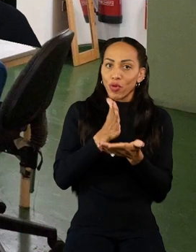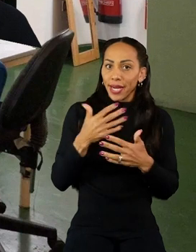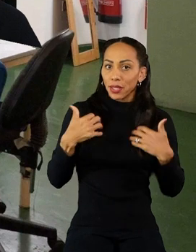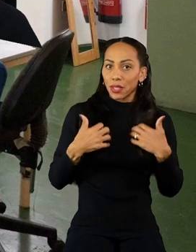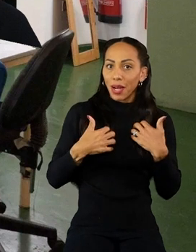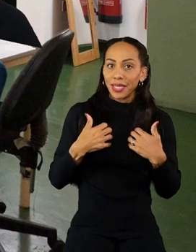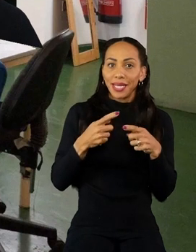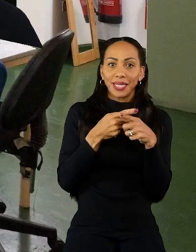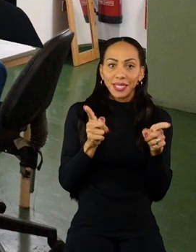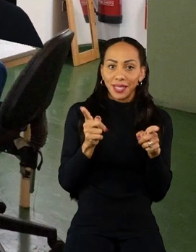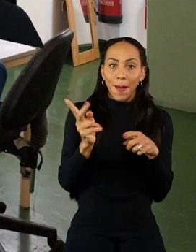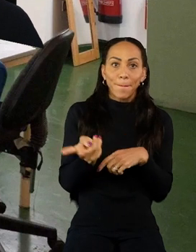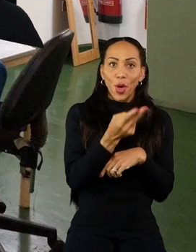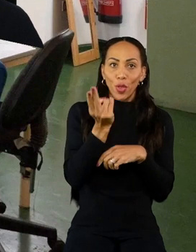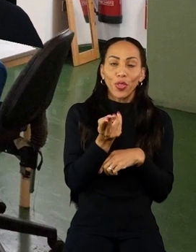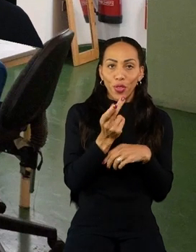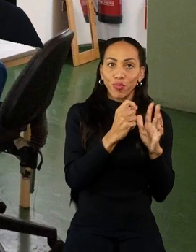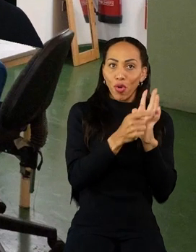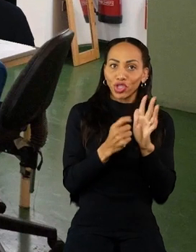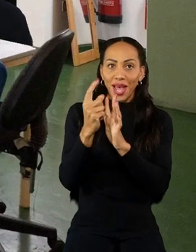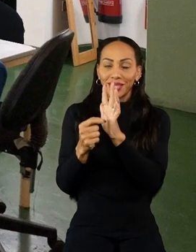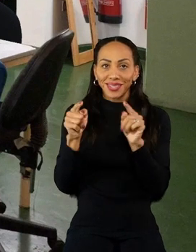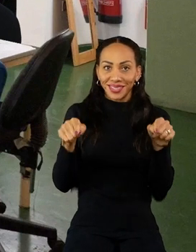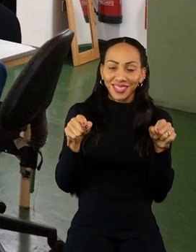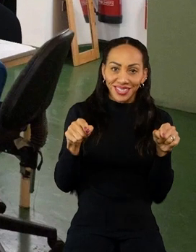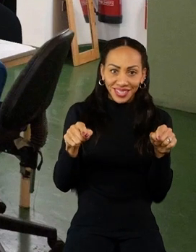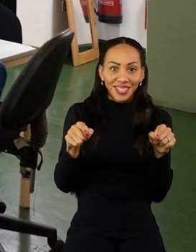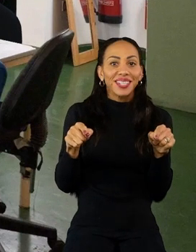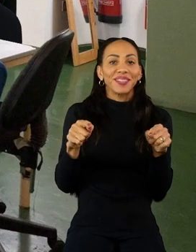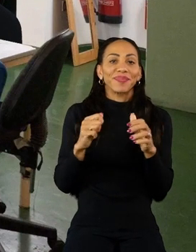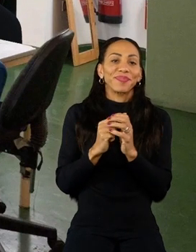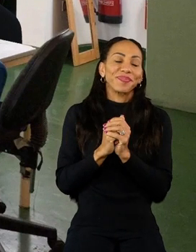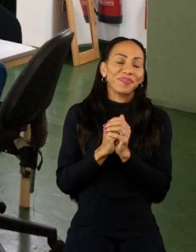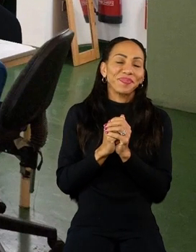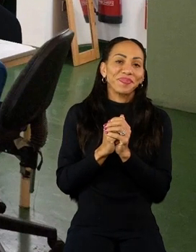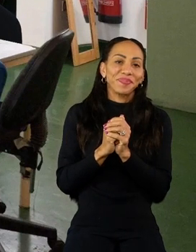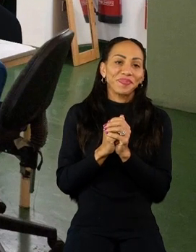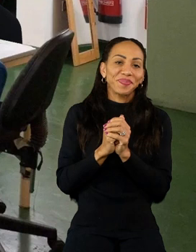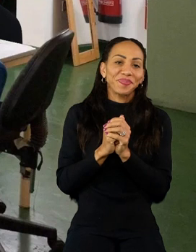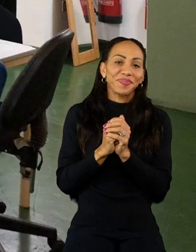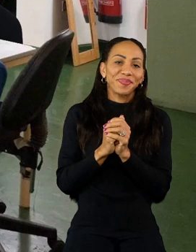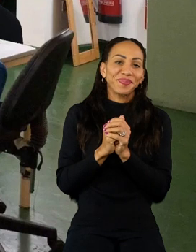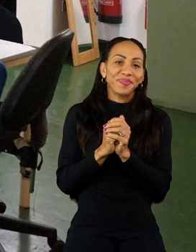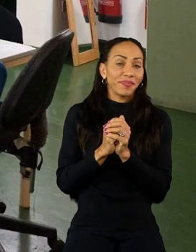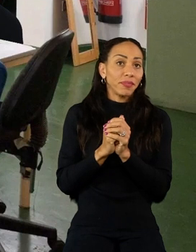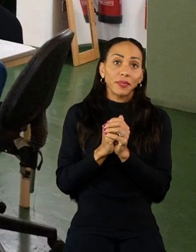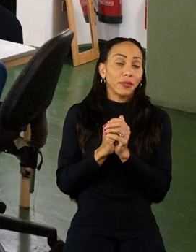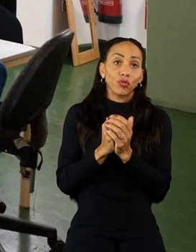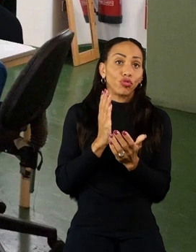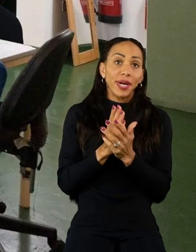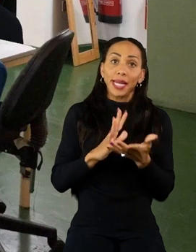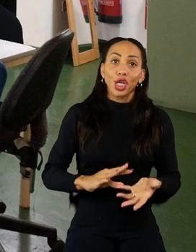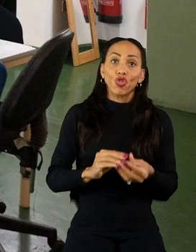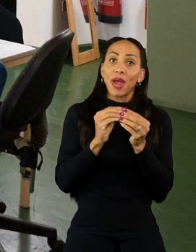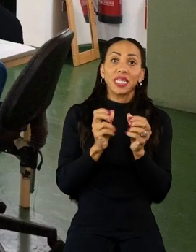been really good talking with you. I'm very excited about this, both the projects, and I think it's a